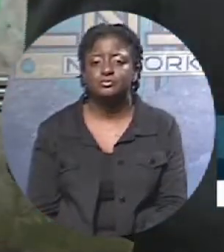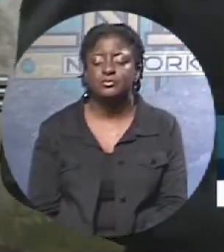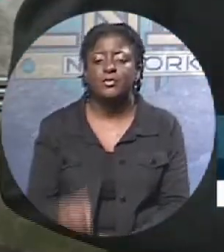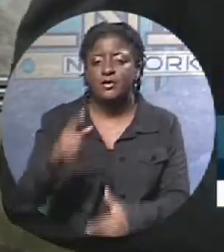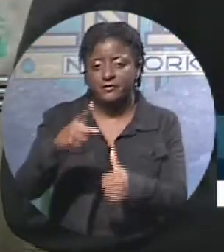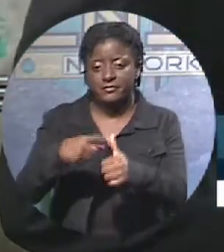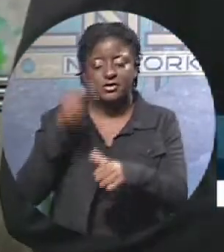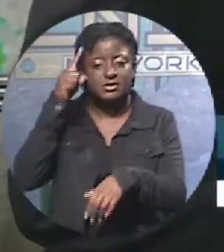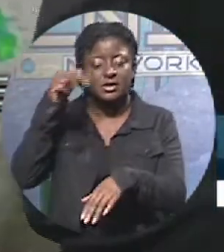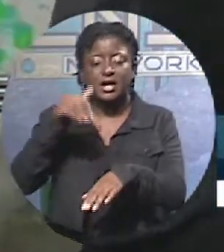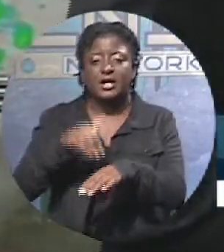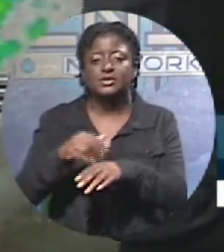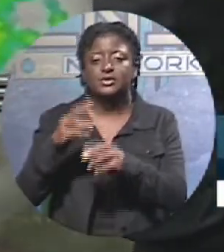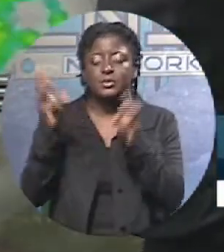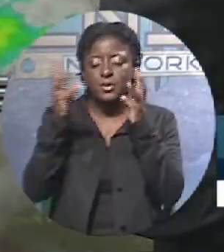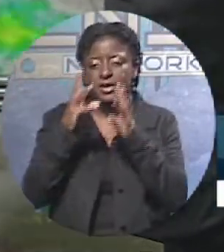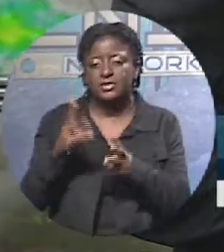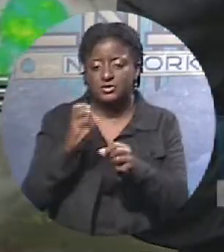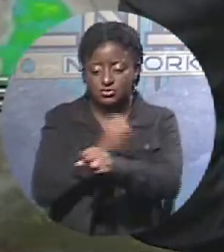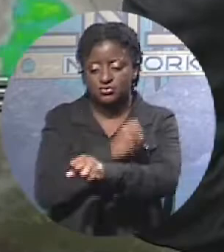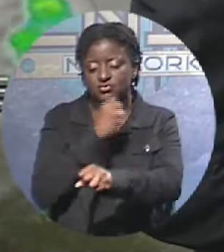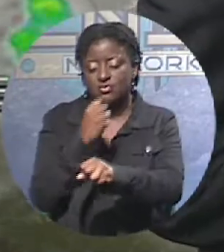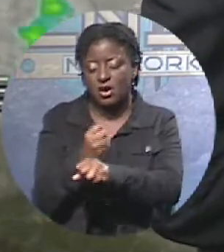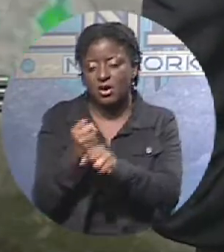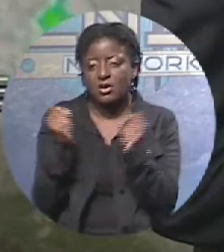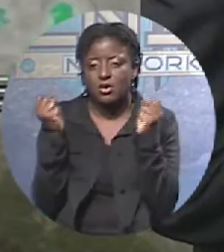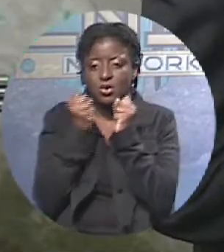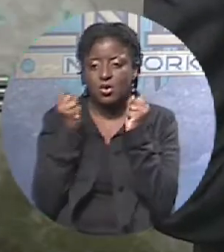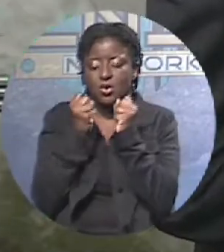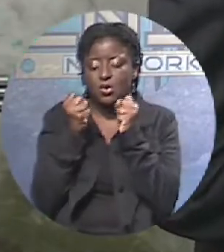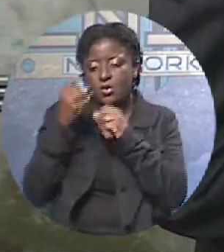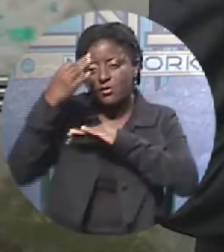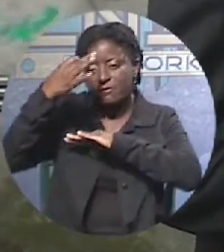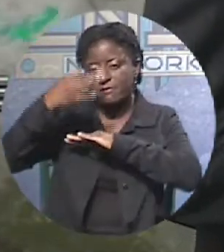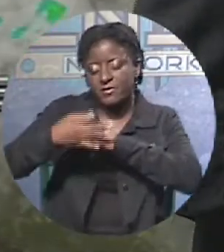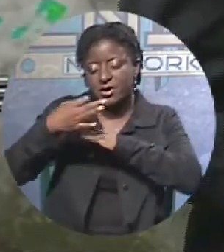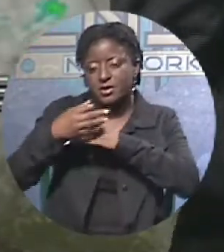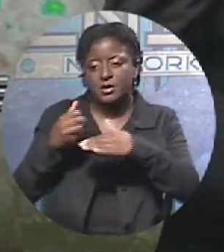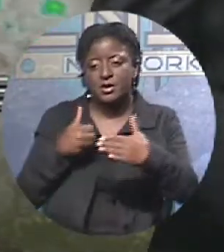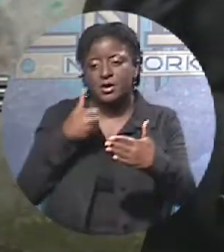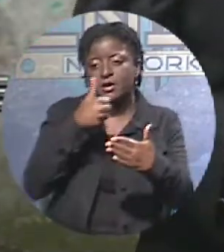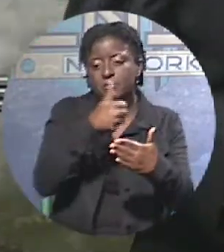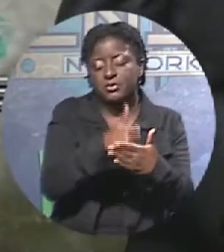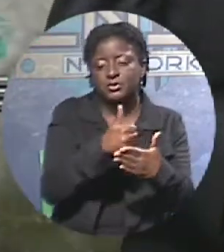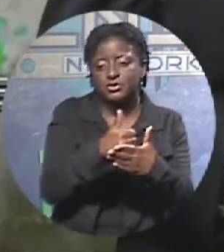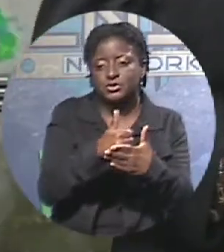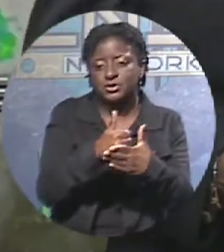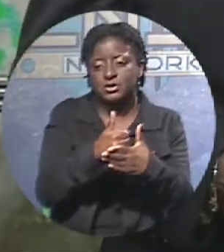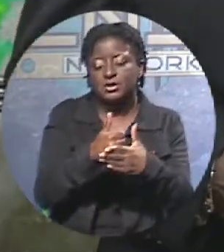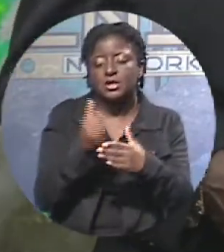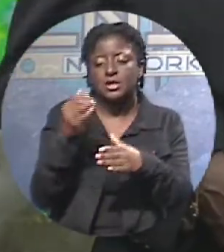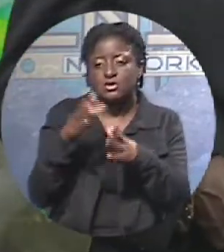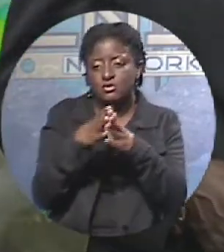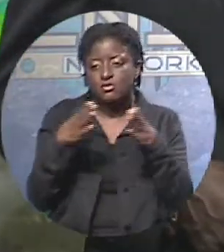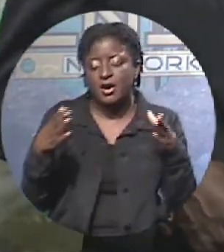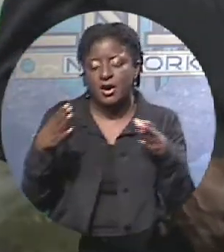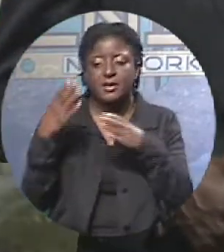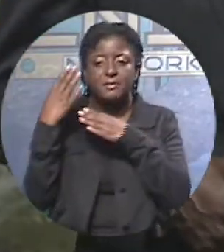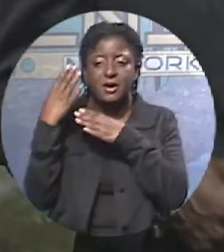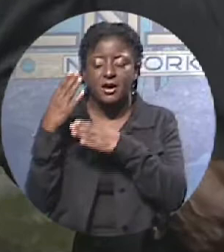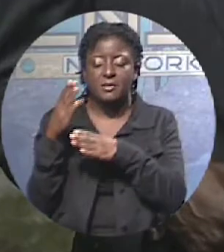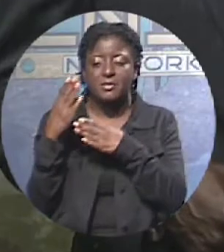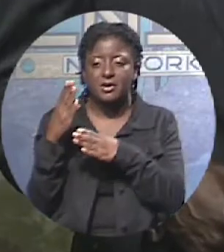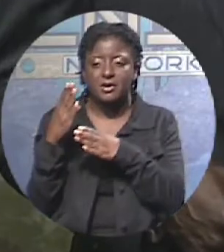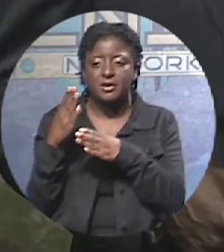In our first look at weather, a strong cold front is presently approaching the island of Grand Bahama, will be followed by a blast of Arctic air, which will